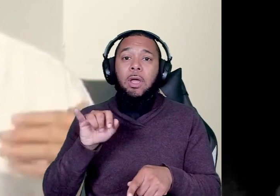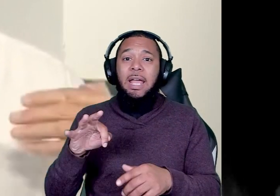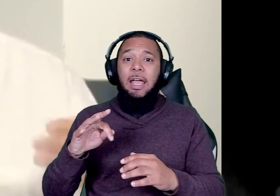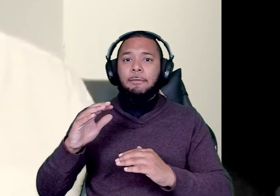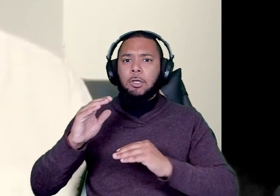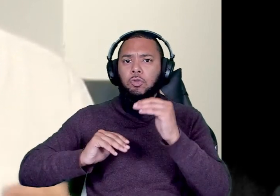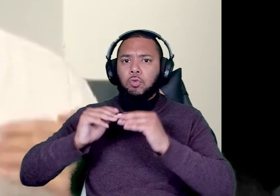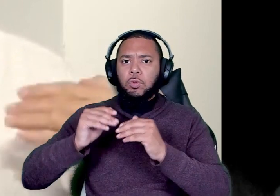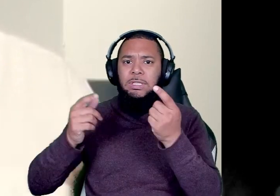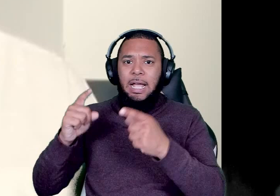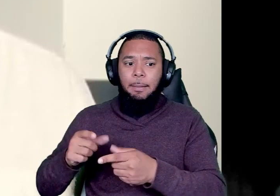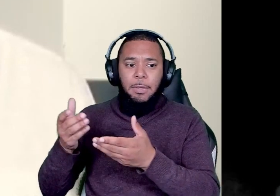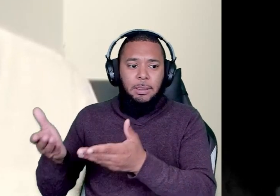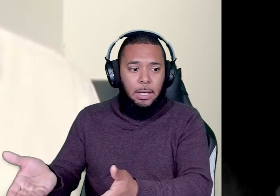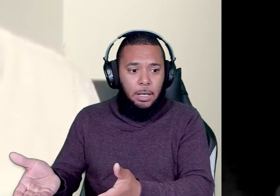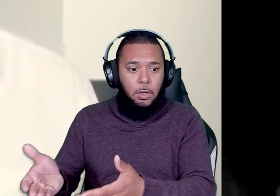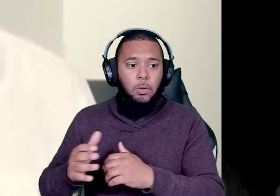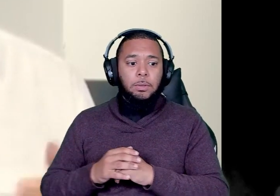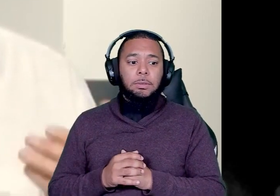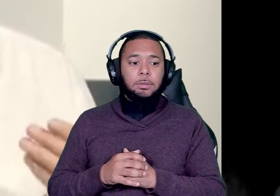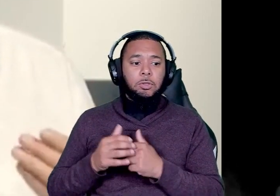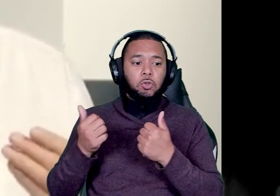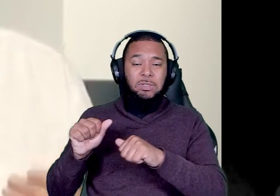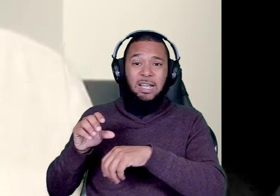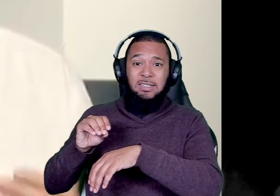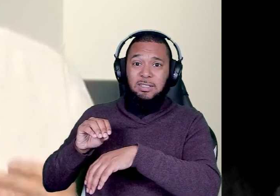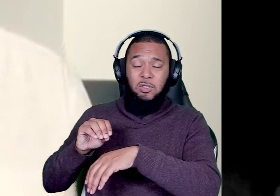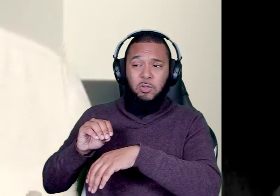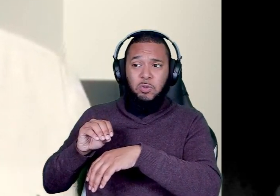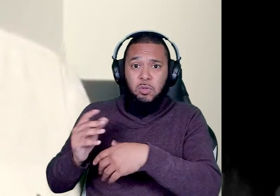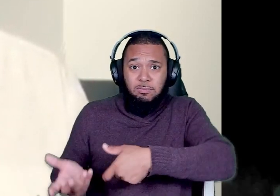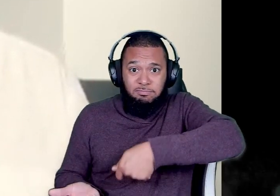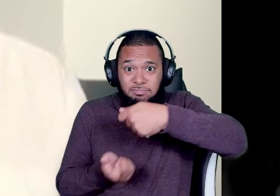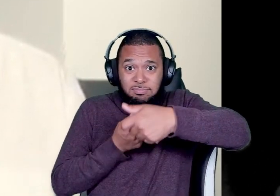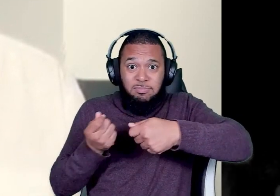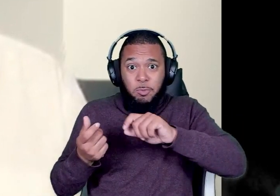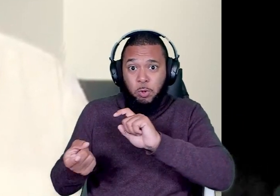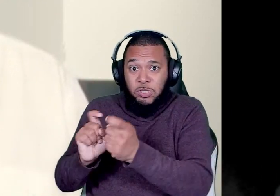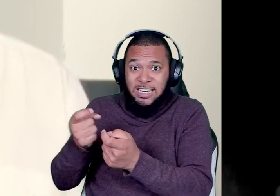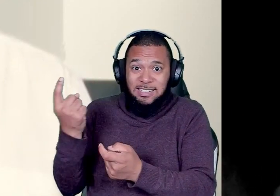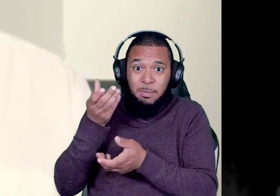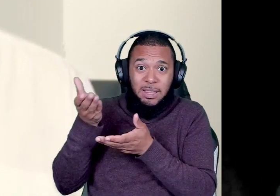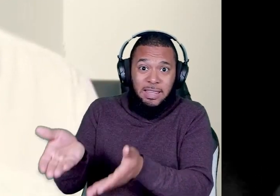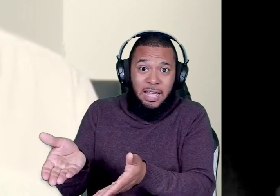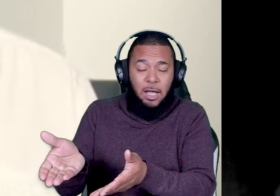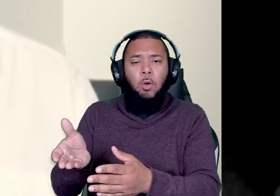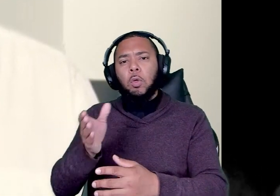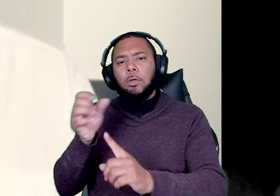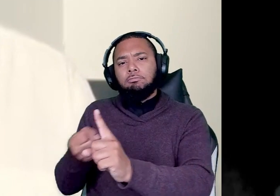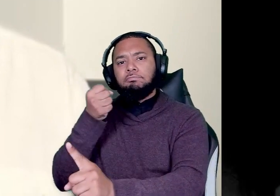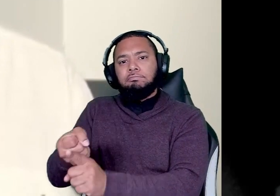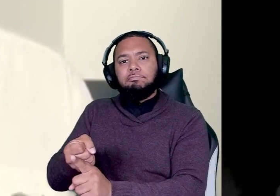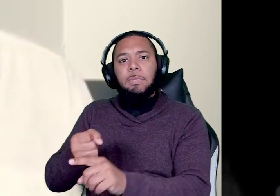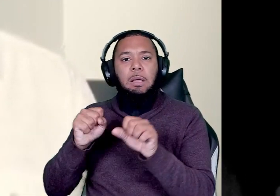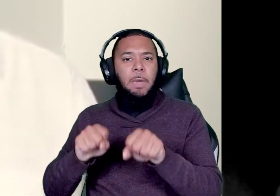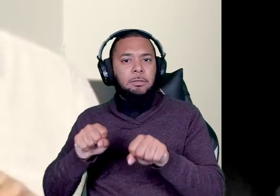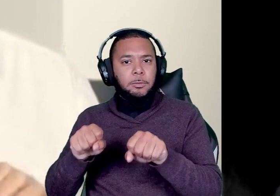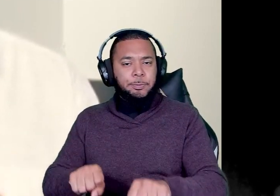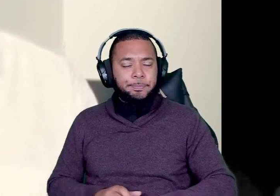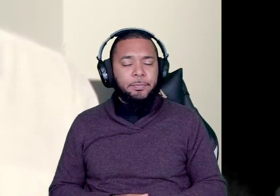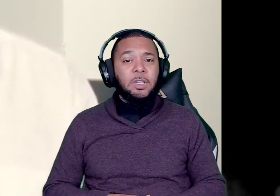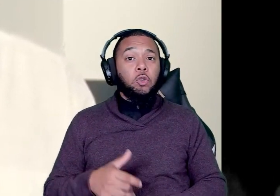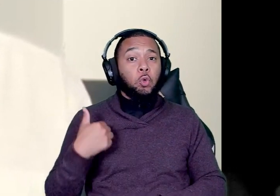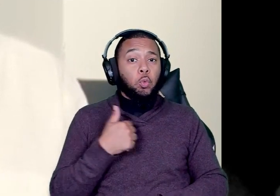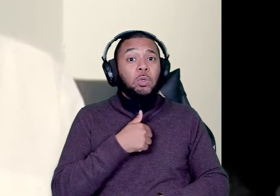that tries to move in and take advantage of some of that, you could run the risk of having some major impacts there. So we have to tread